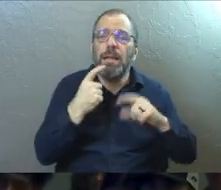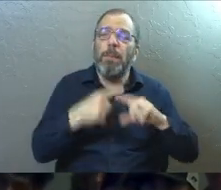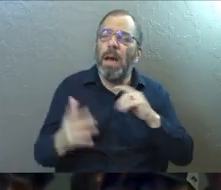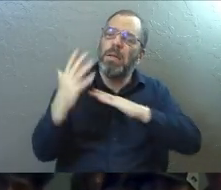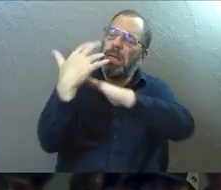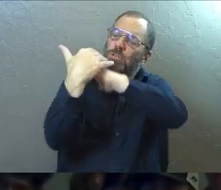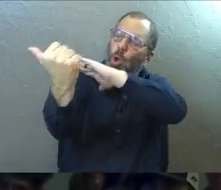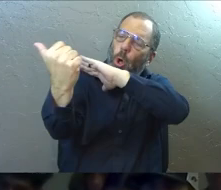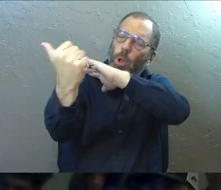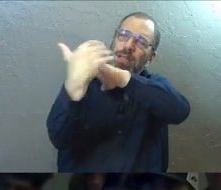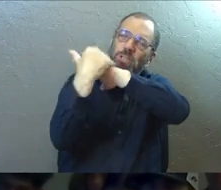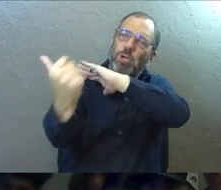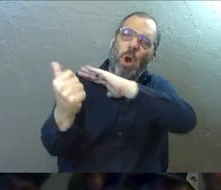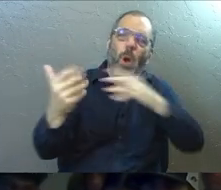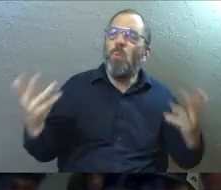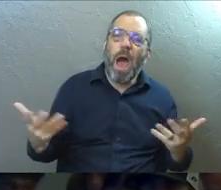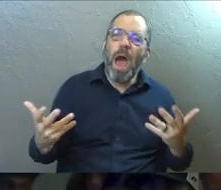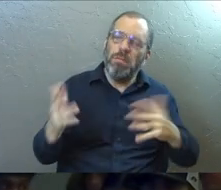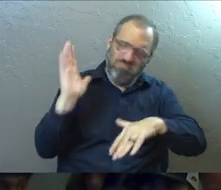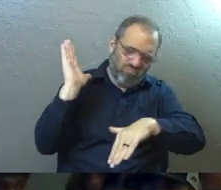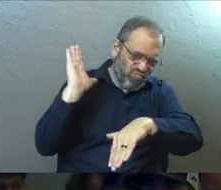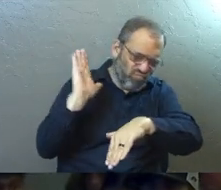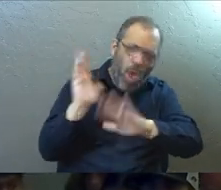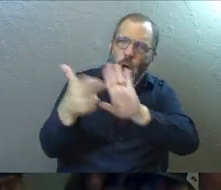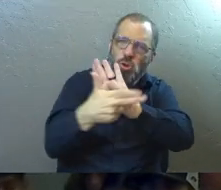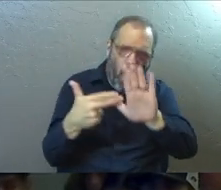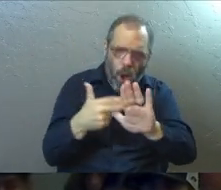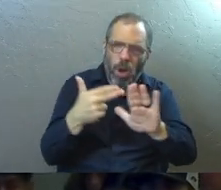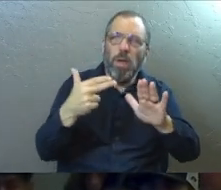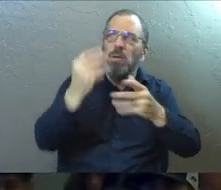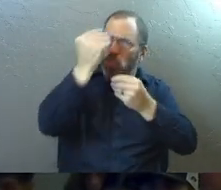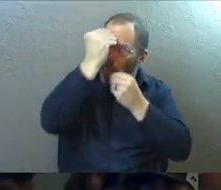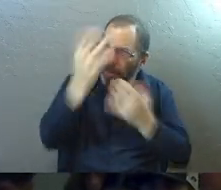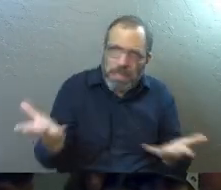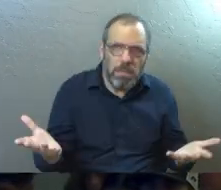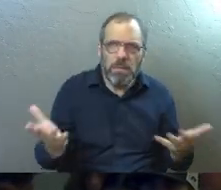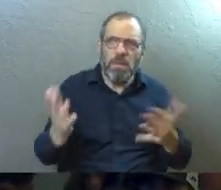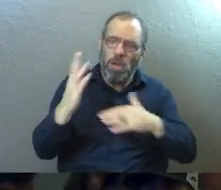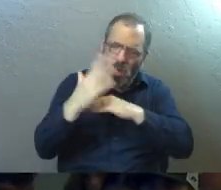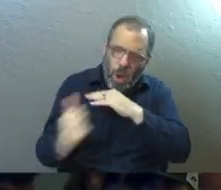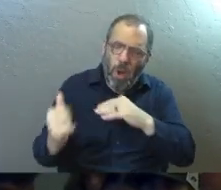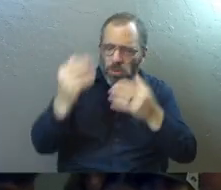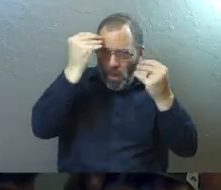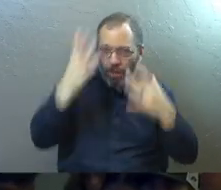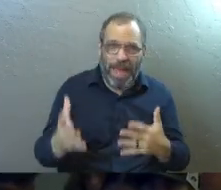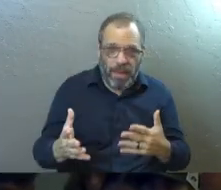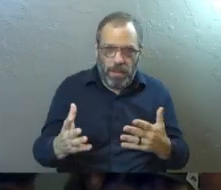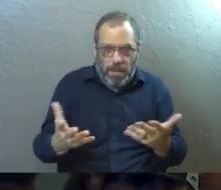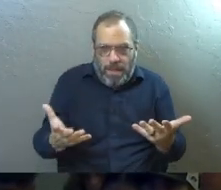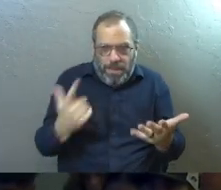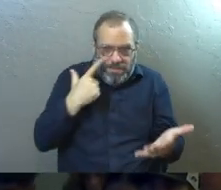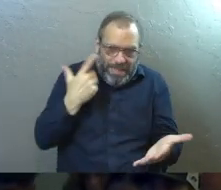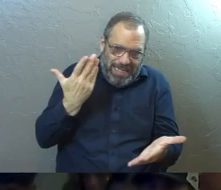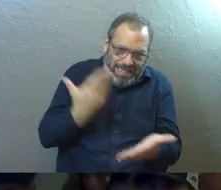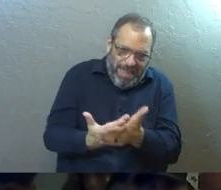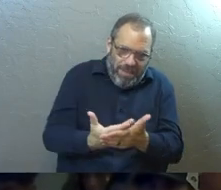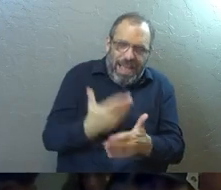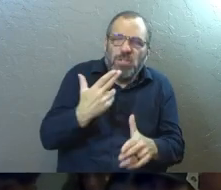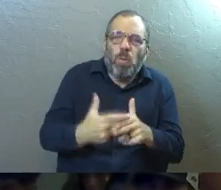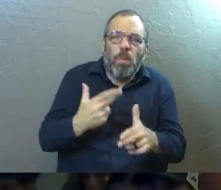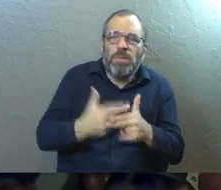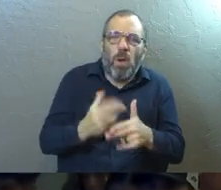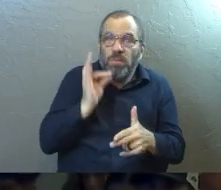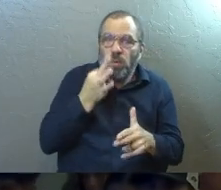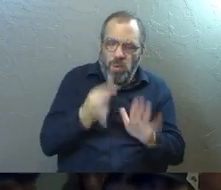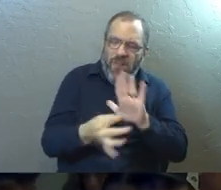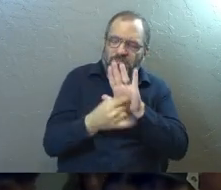it's a call to just to call it as it is. We are called to obedience. And that obedience it's evidence. It's fruit in our lives of,